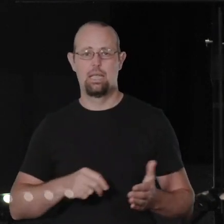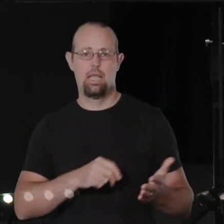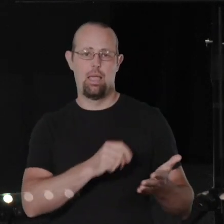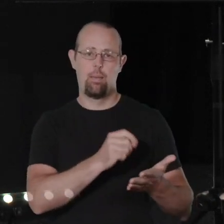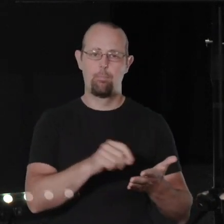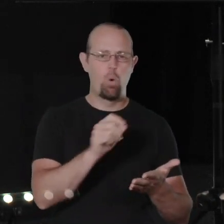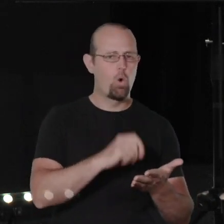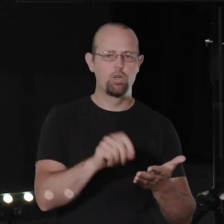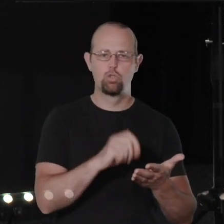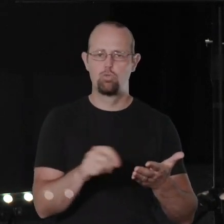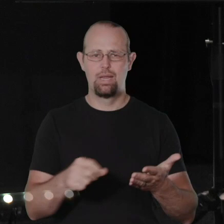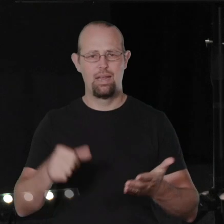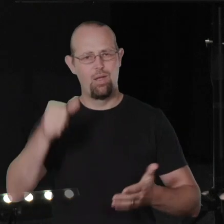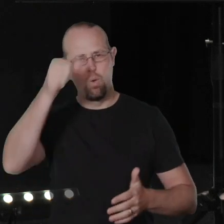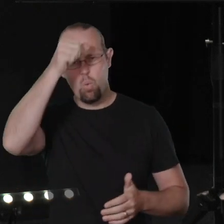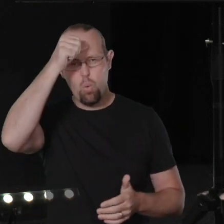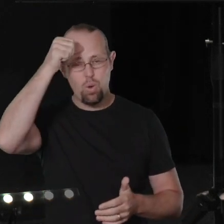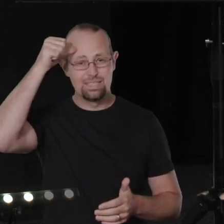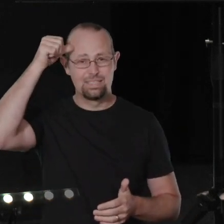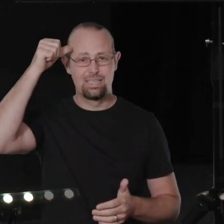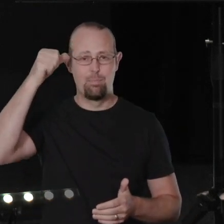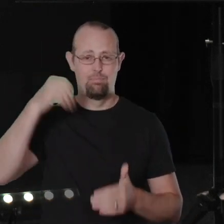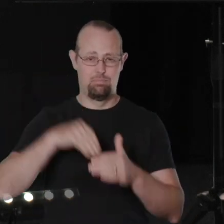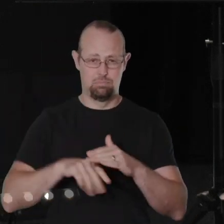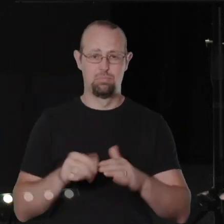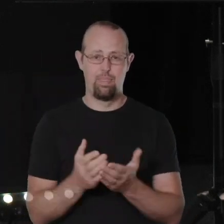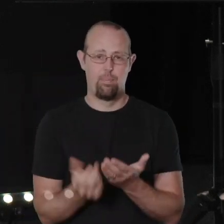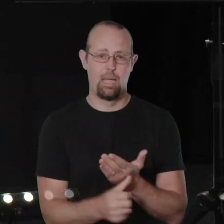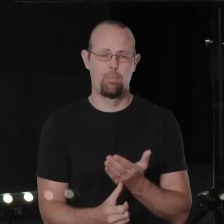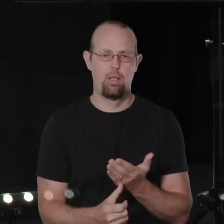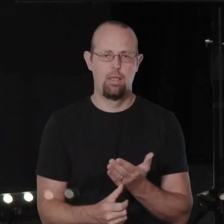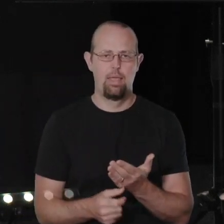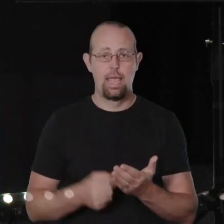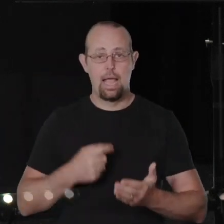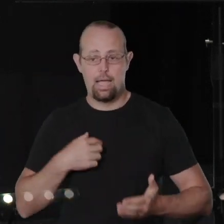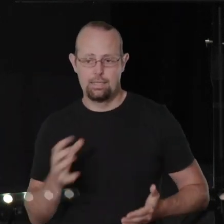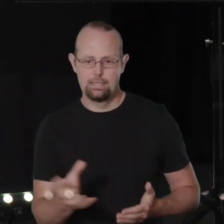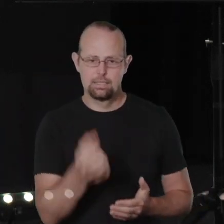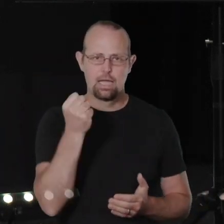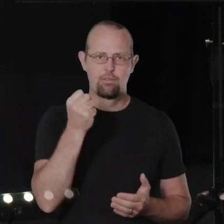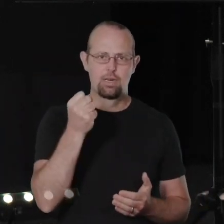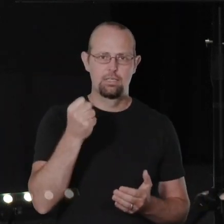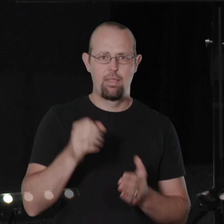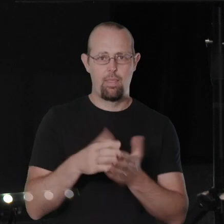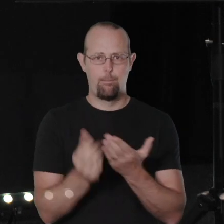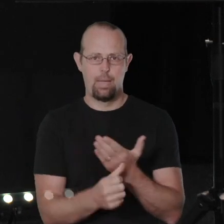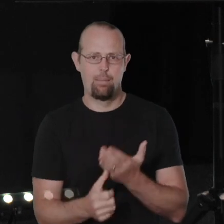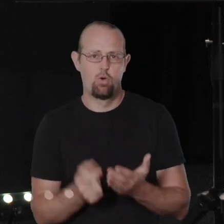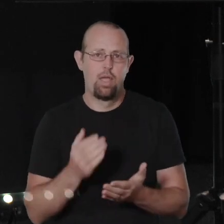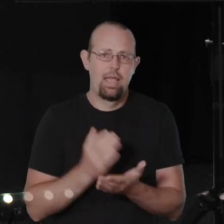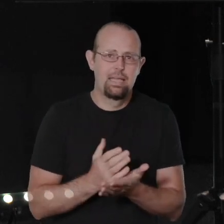here. There's wisdom in here. And I discovered, and I hope you're discovering, that the Bible is a